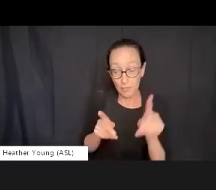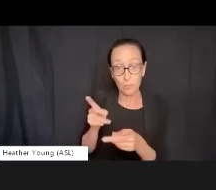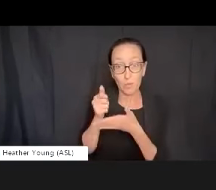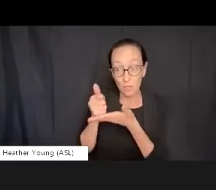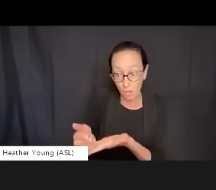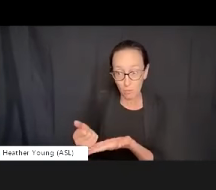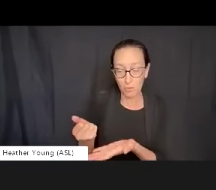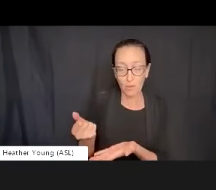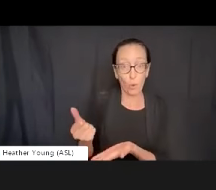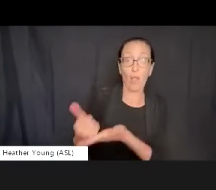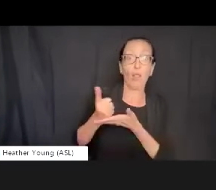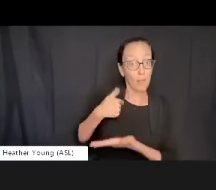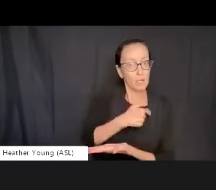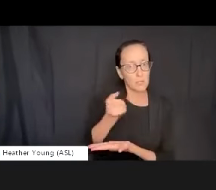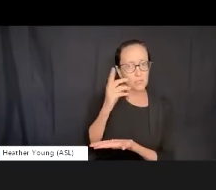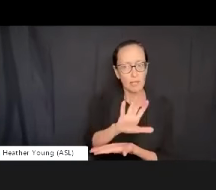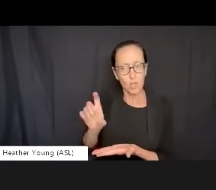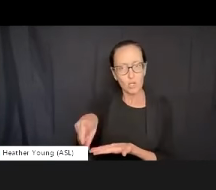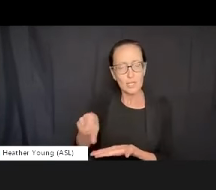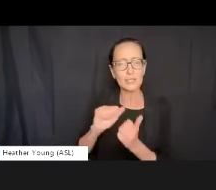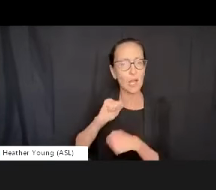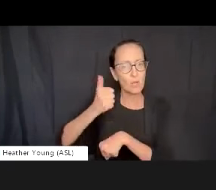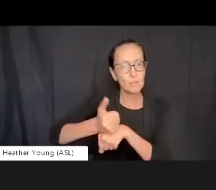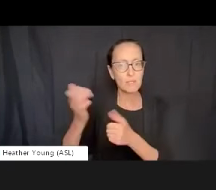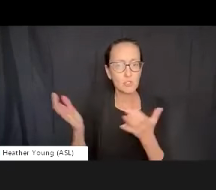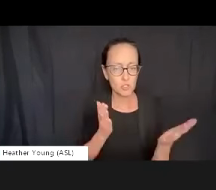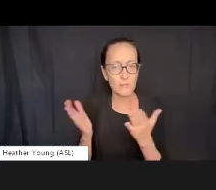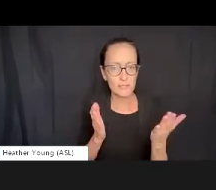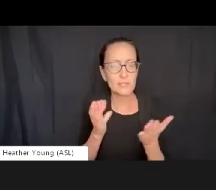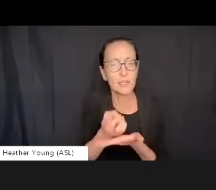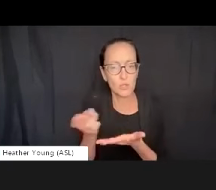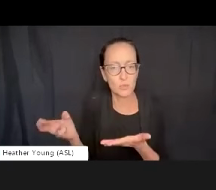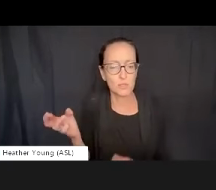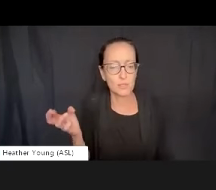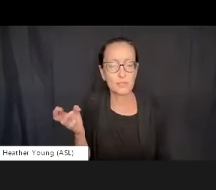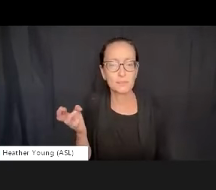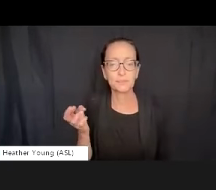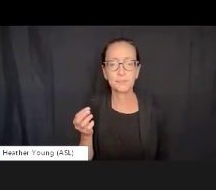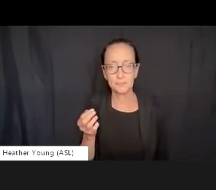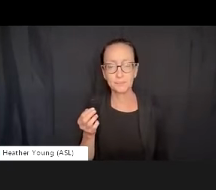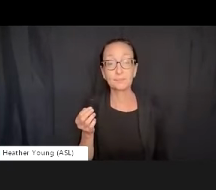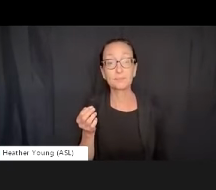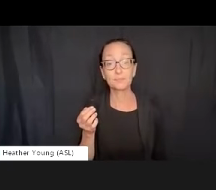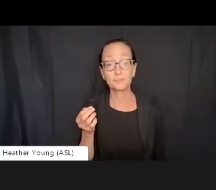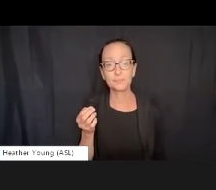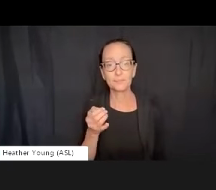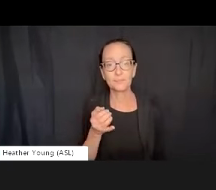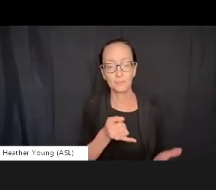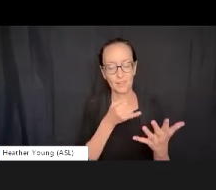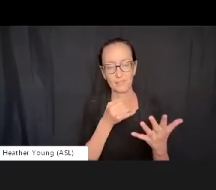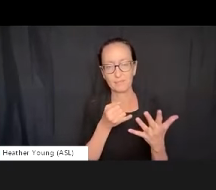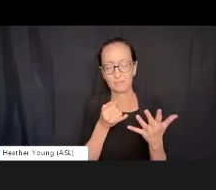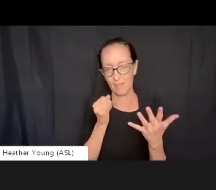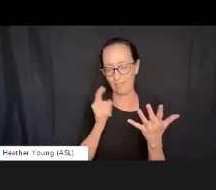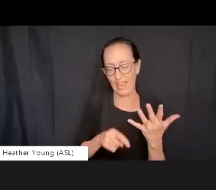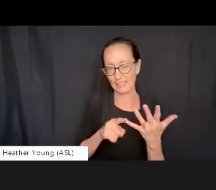what the needs are, how we implement services and resources. And then last is sort of empowerment.